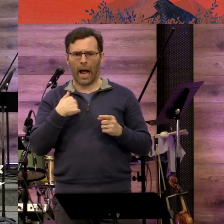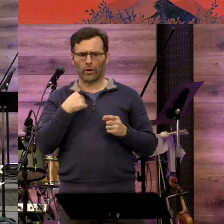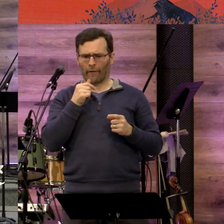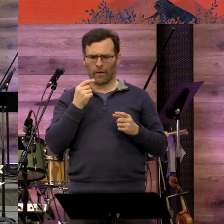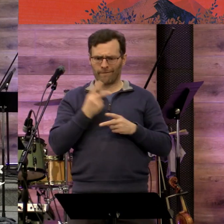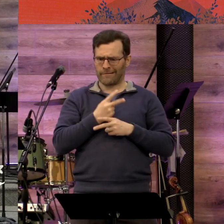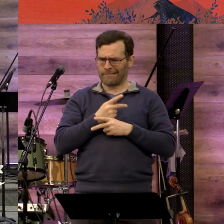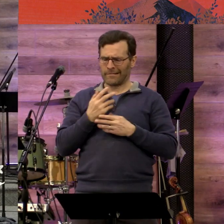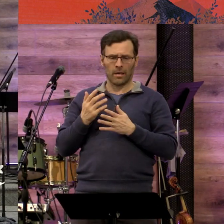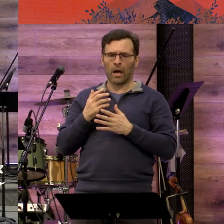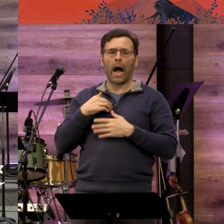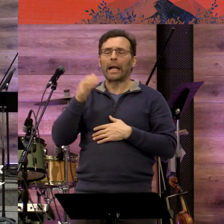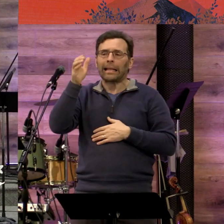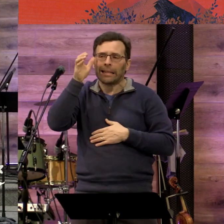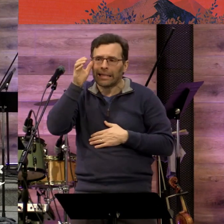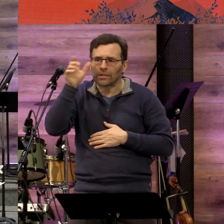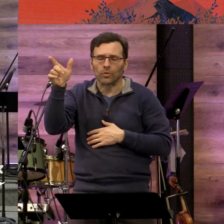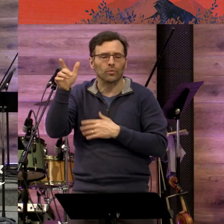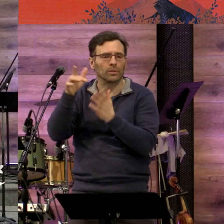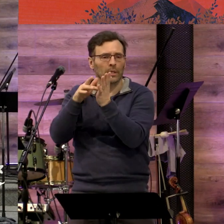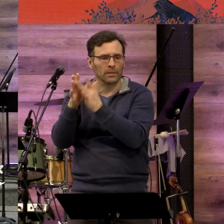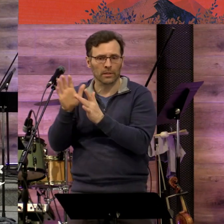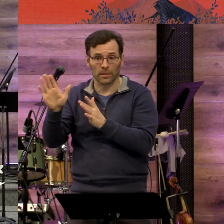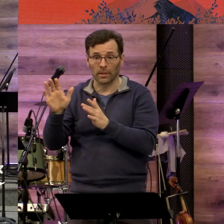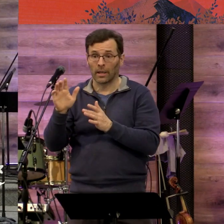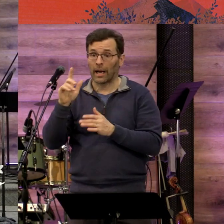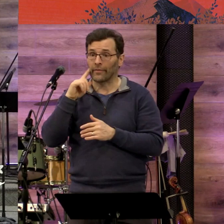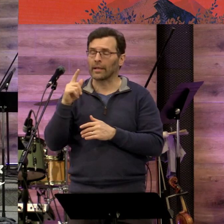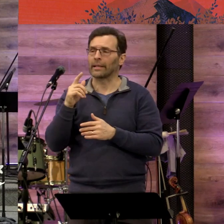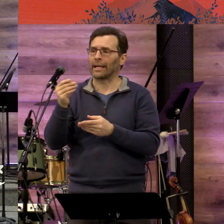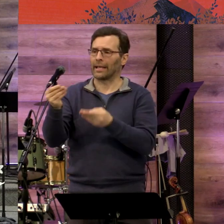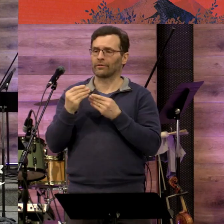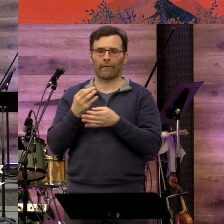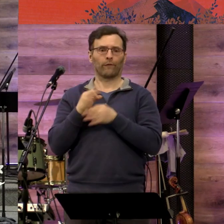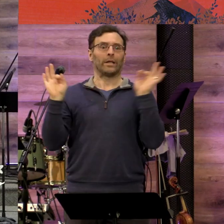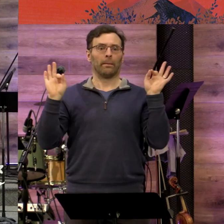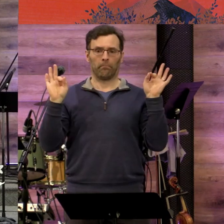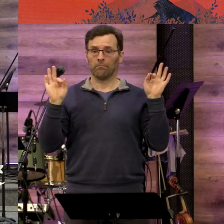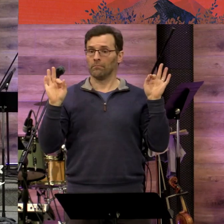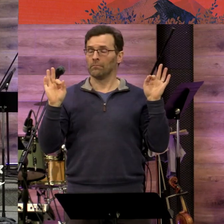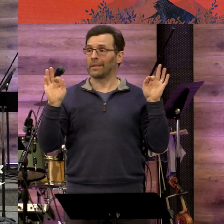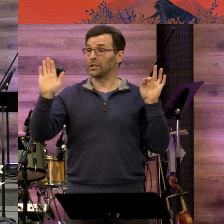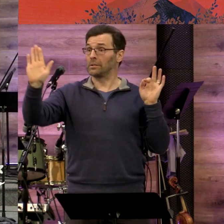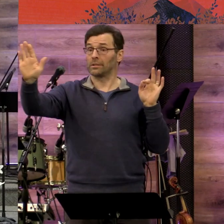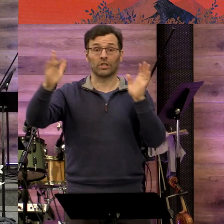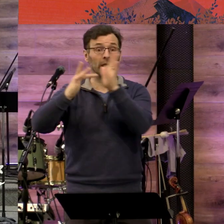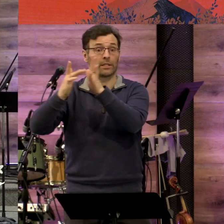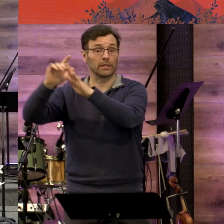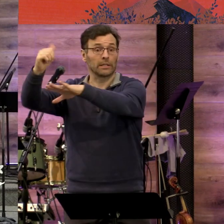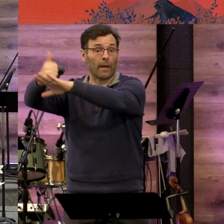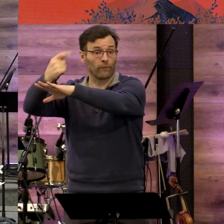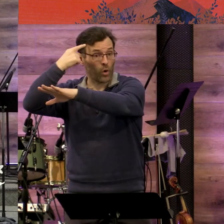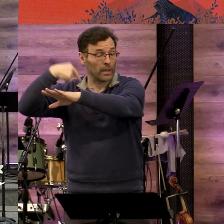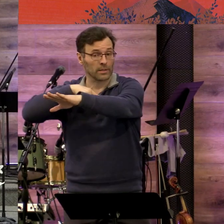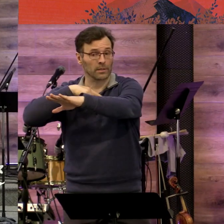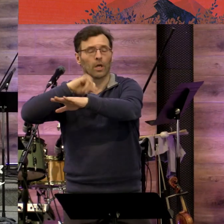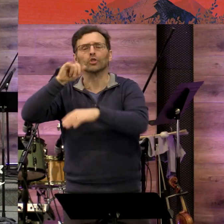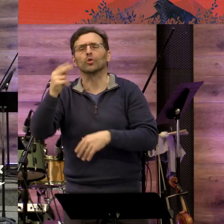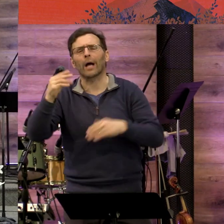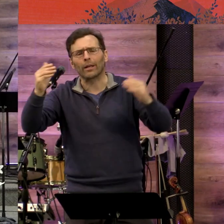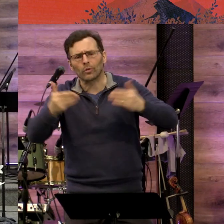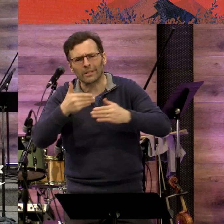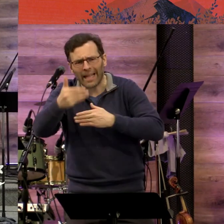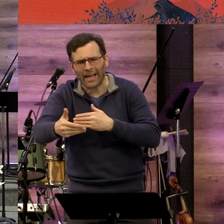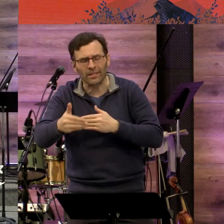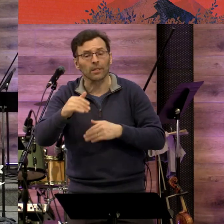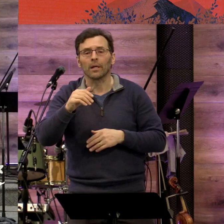myself. I can listen to him. And I think this is actually freedom of the highest degree, which is what John introduces next. That Jesus